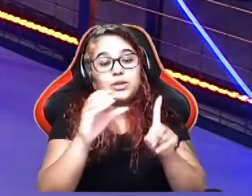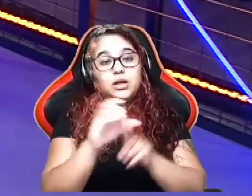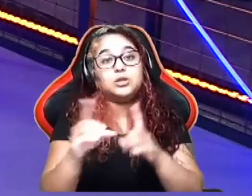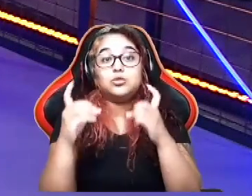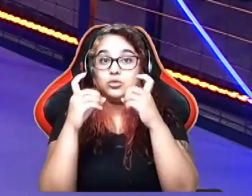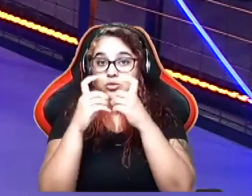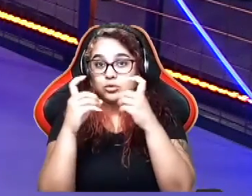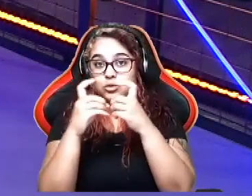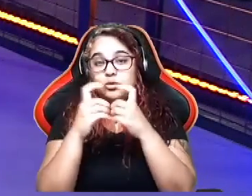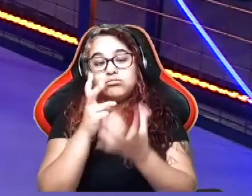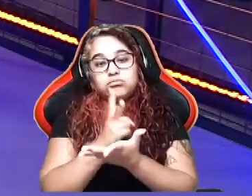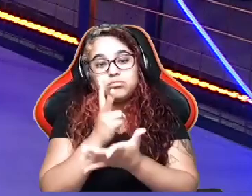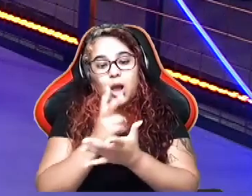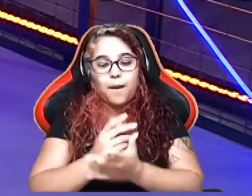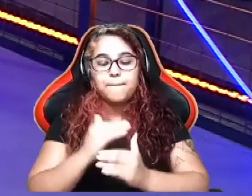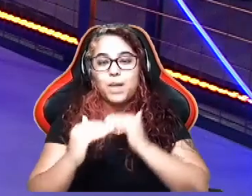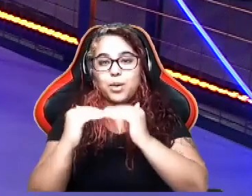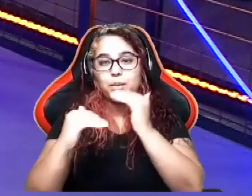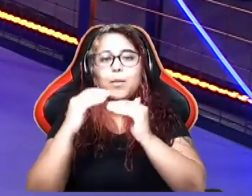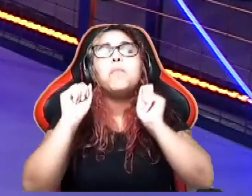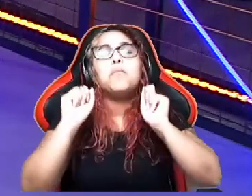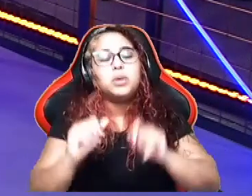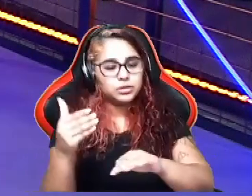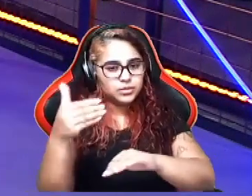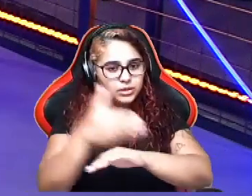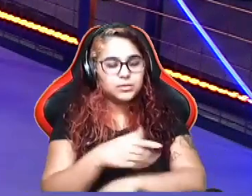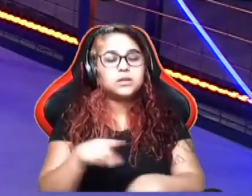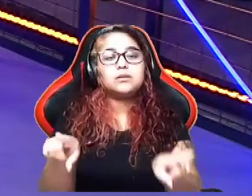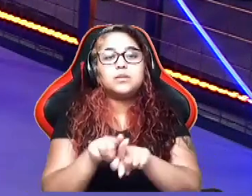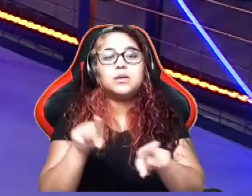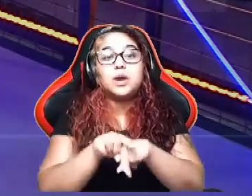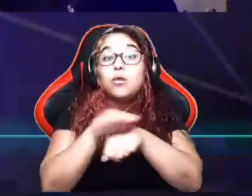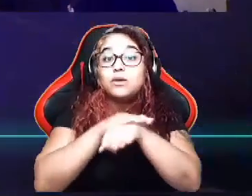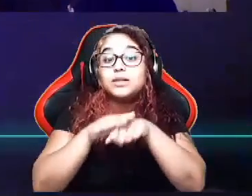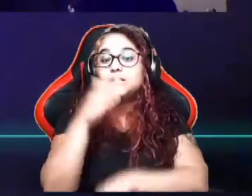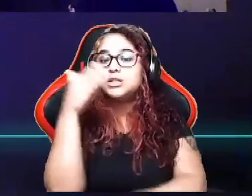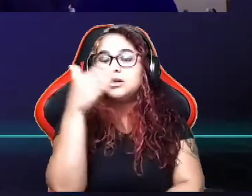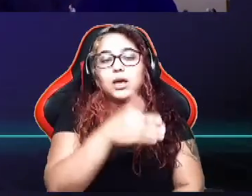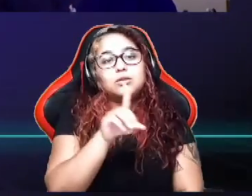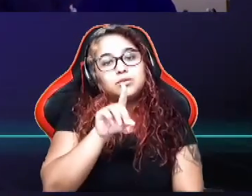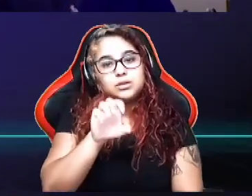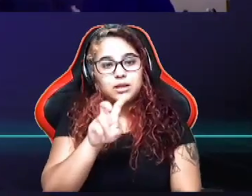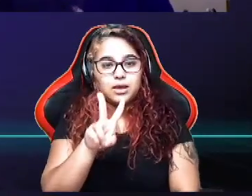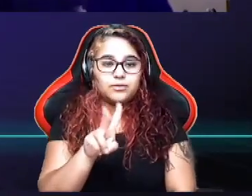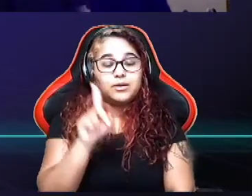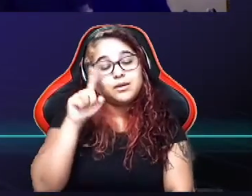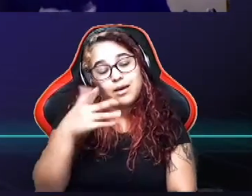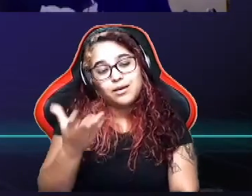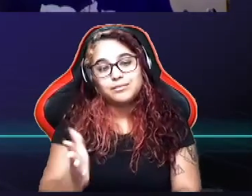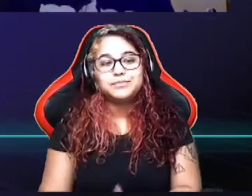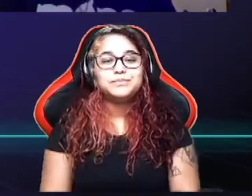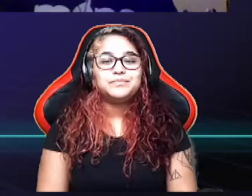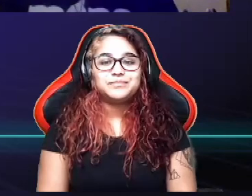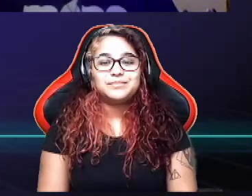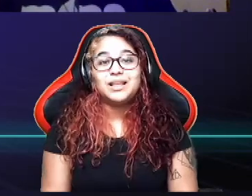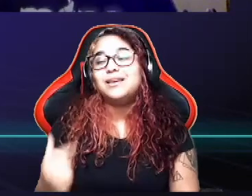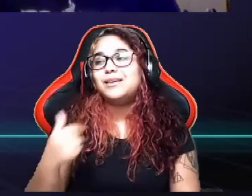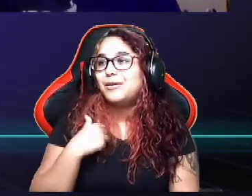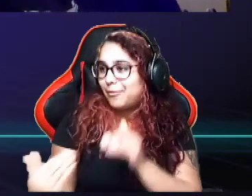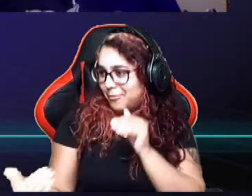We're also working on our Discord community. It's growing more and more, so you can find us there and talk to developers. That's